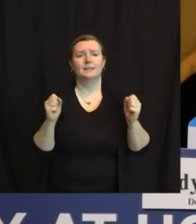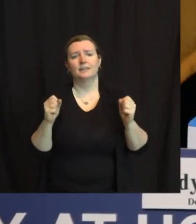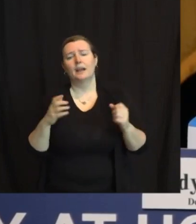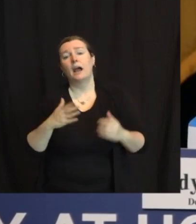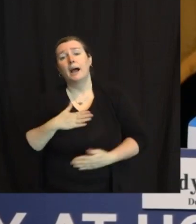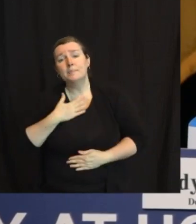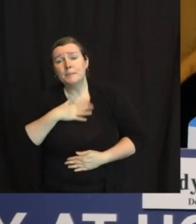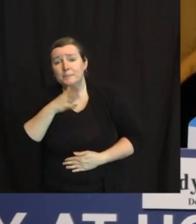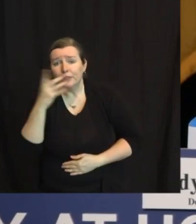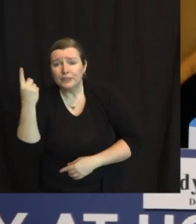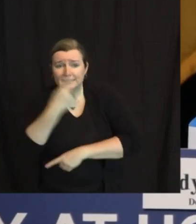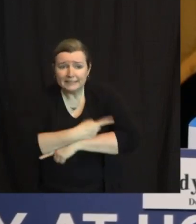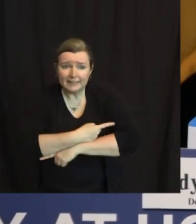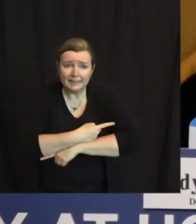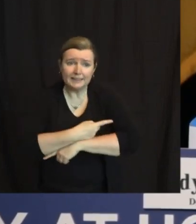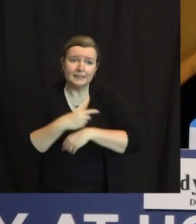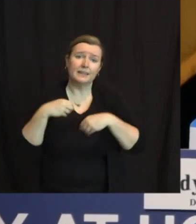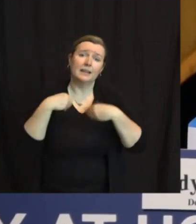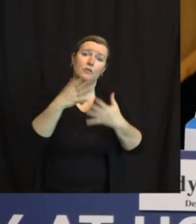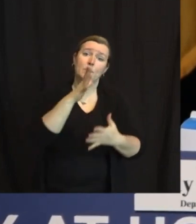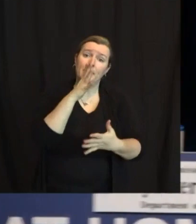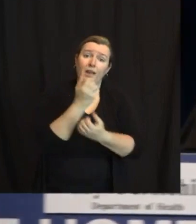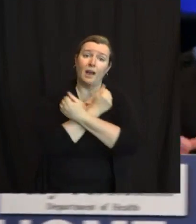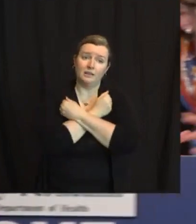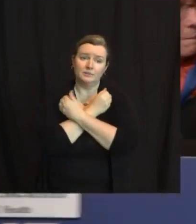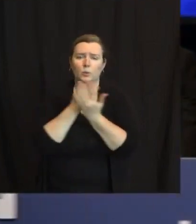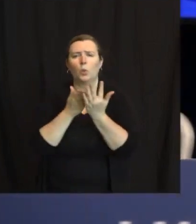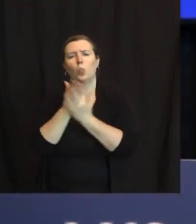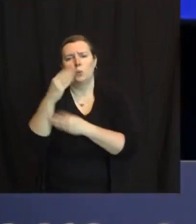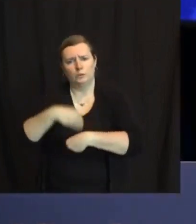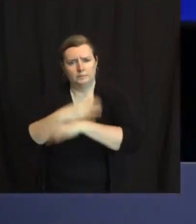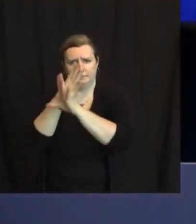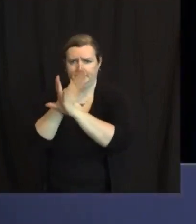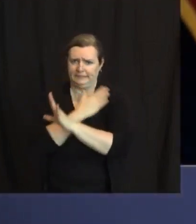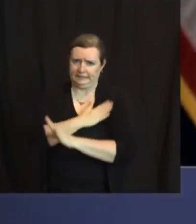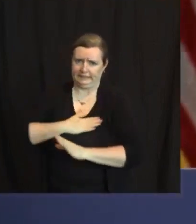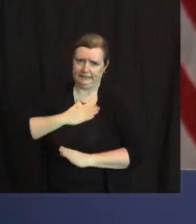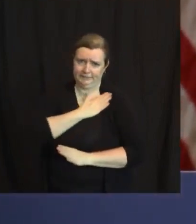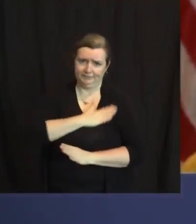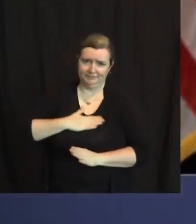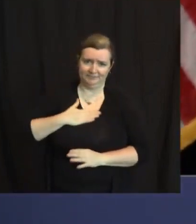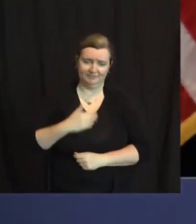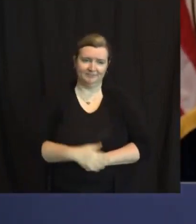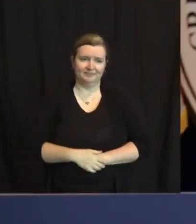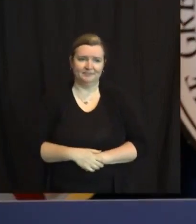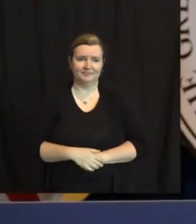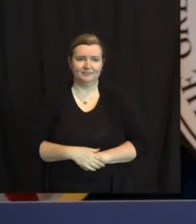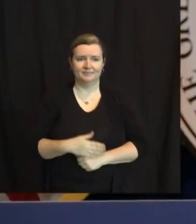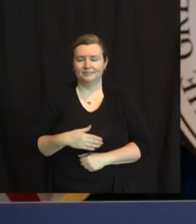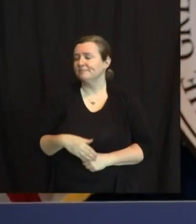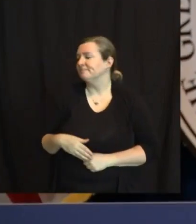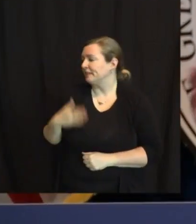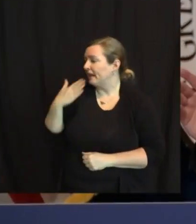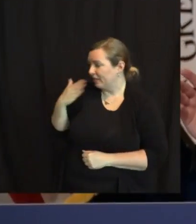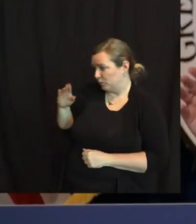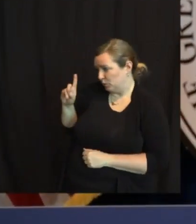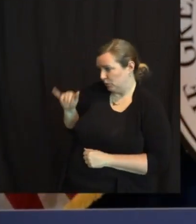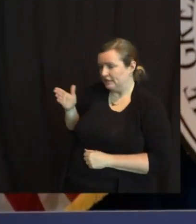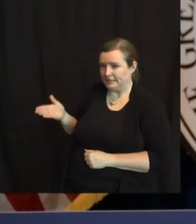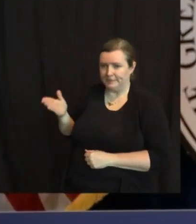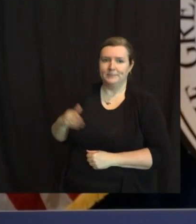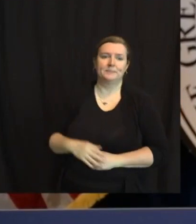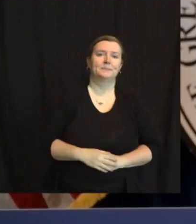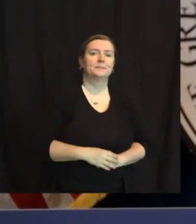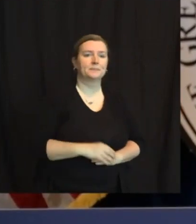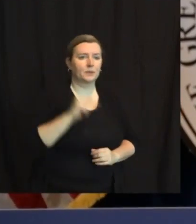moms a virtual hug. Thank you. Amen, Judy. A couple of numbers and